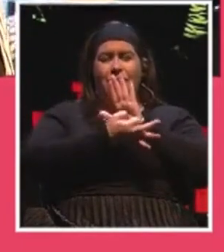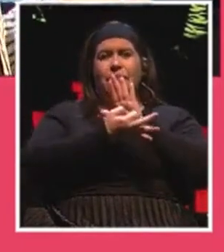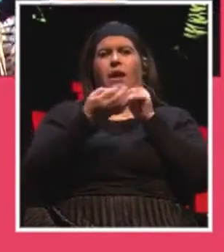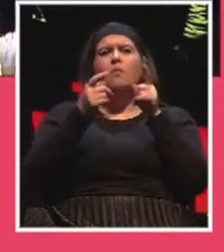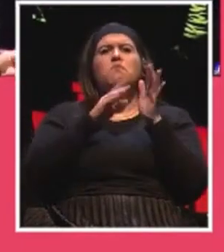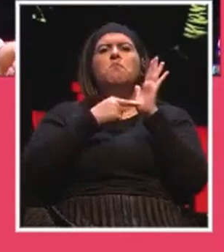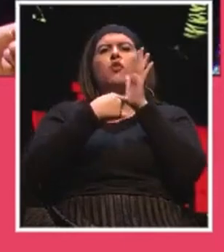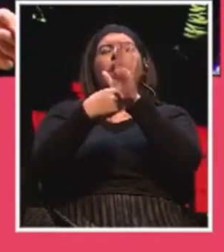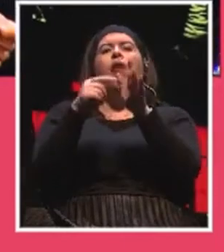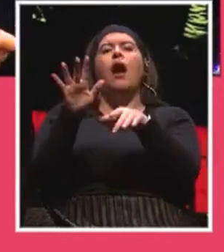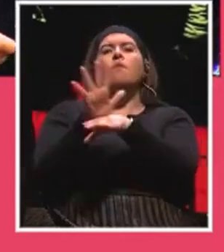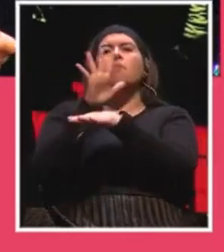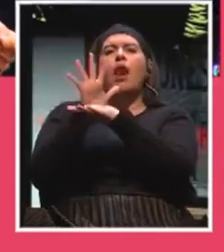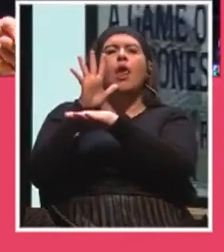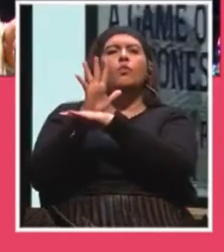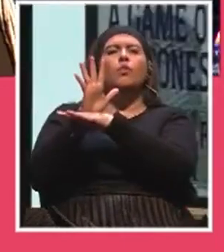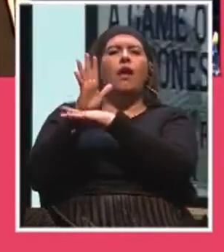of an amazing thing.